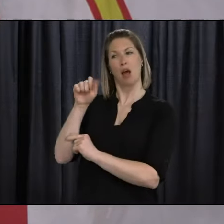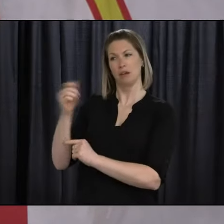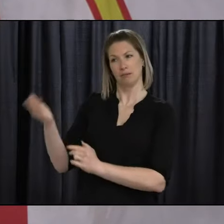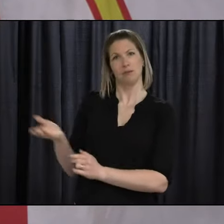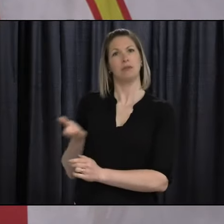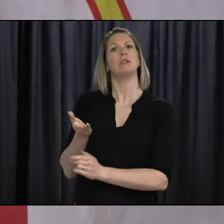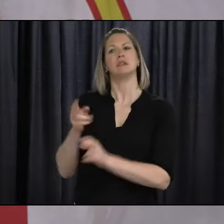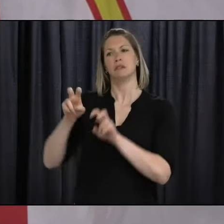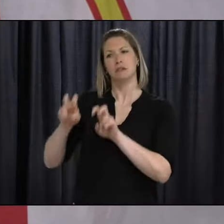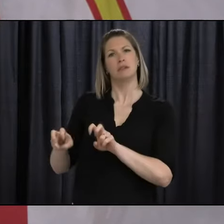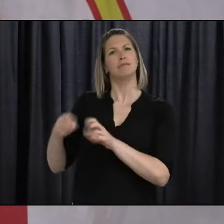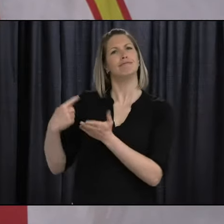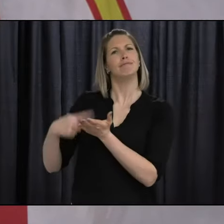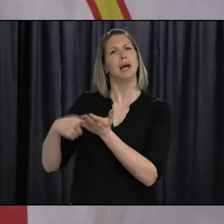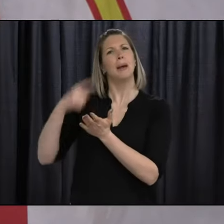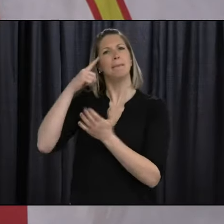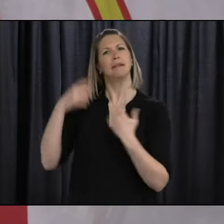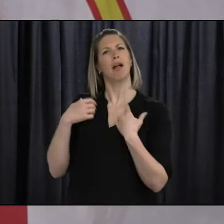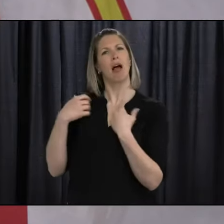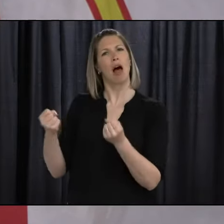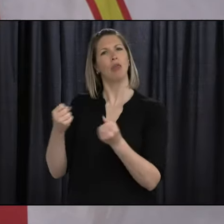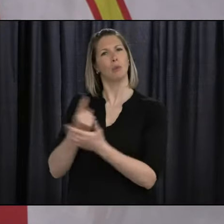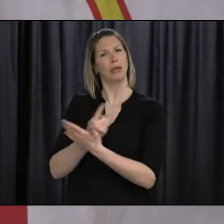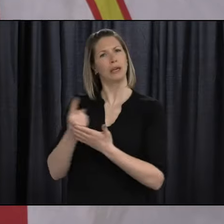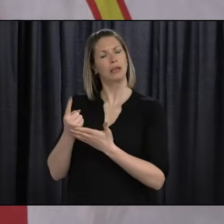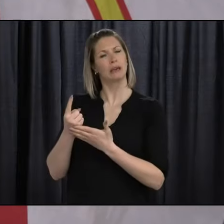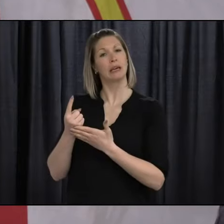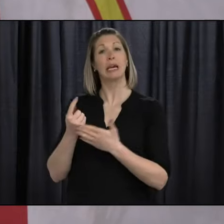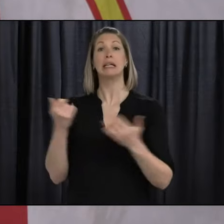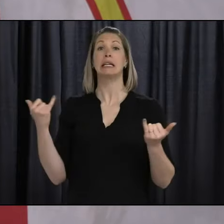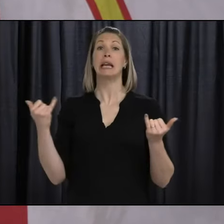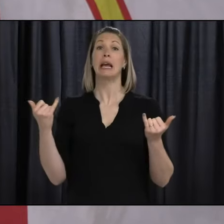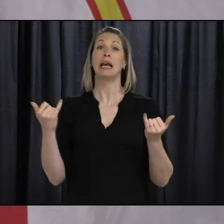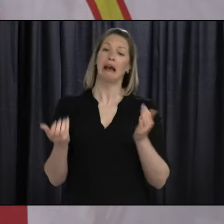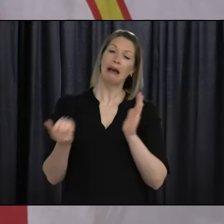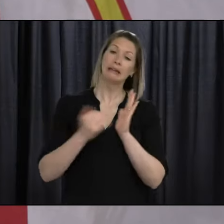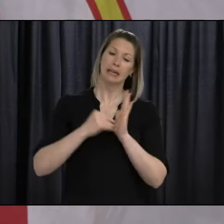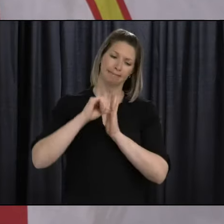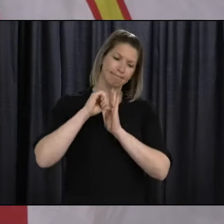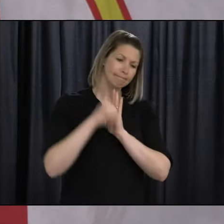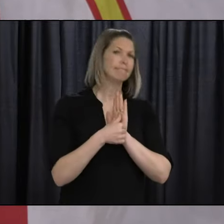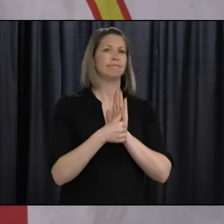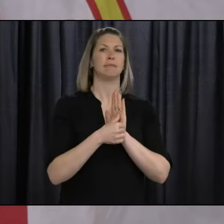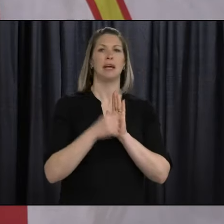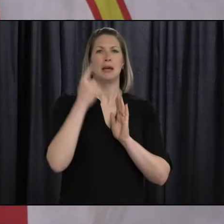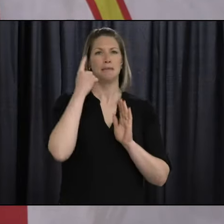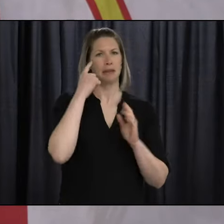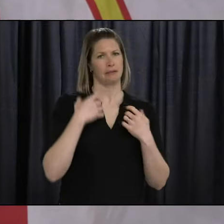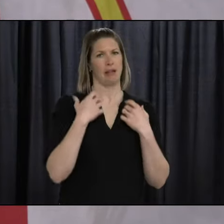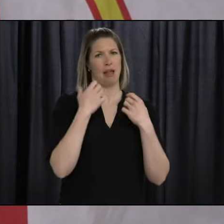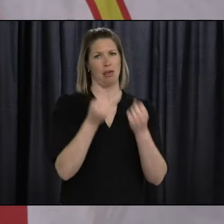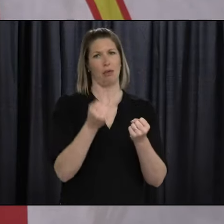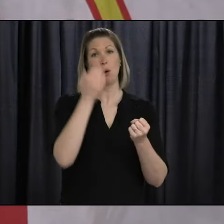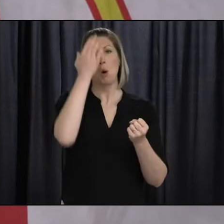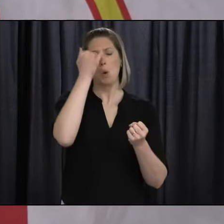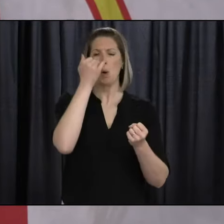talk a little bit more about mental health and wellness a little bit further today, as an extremely important area in our